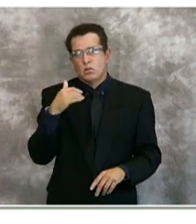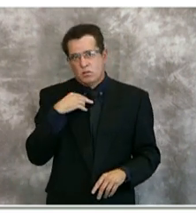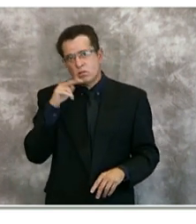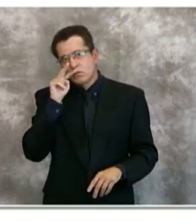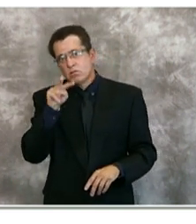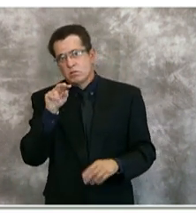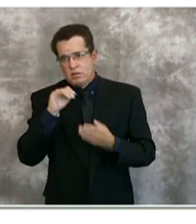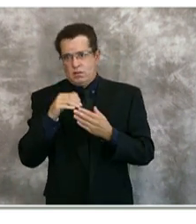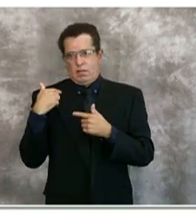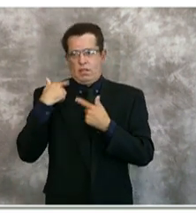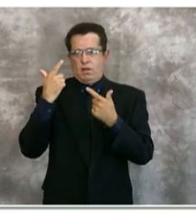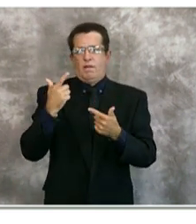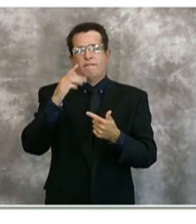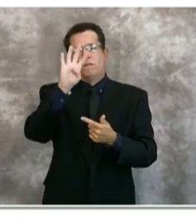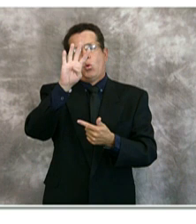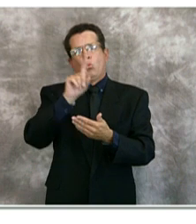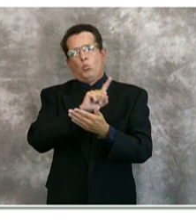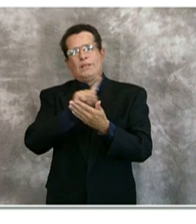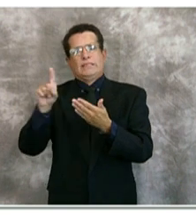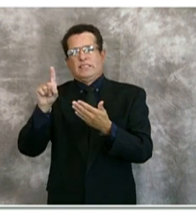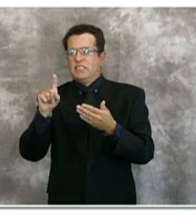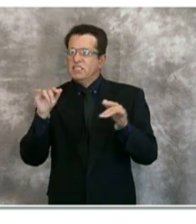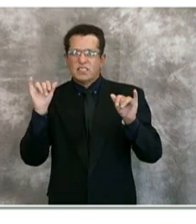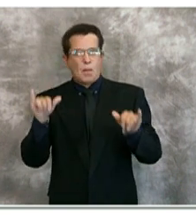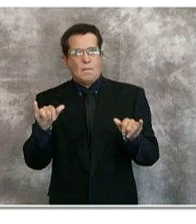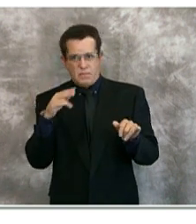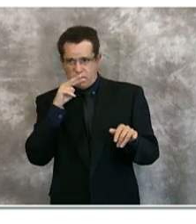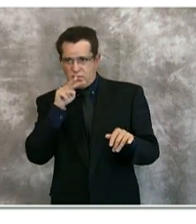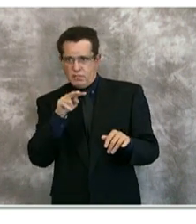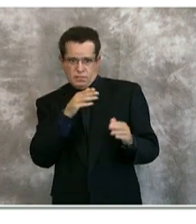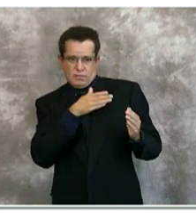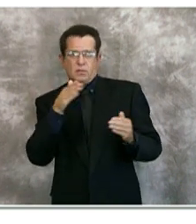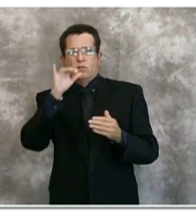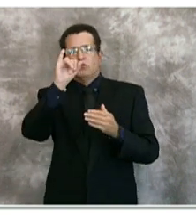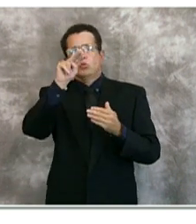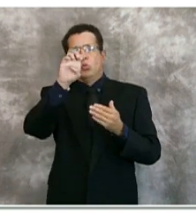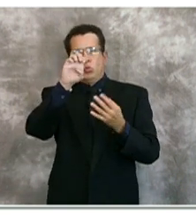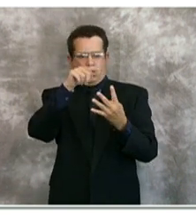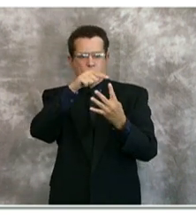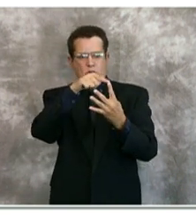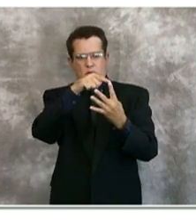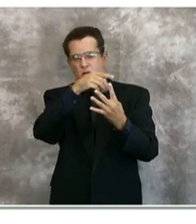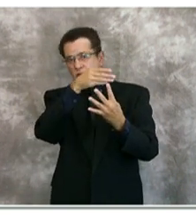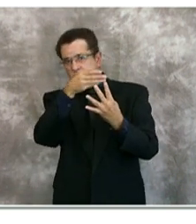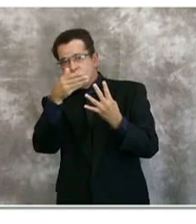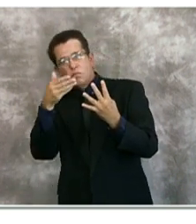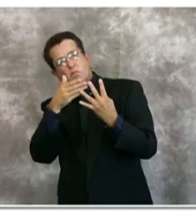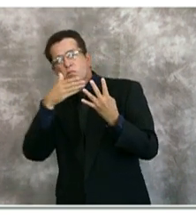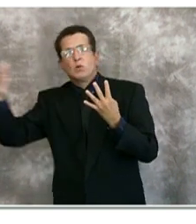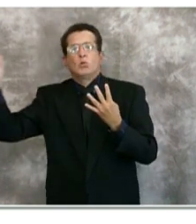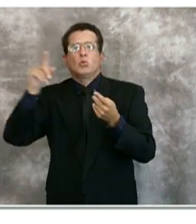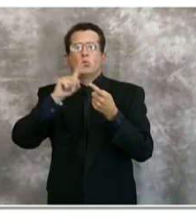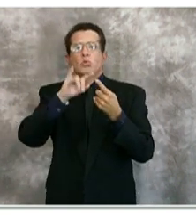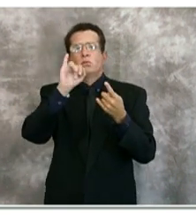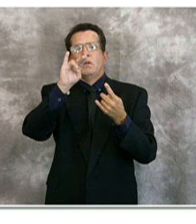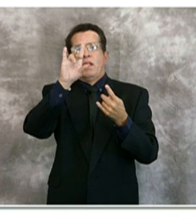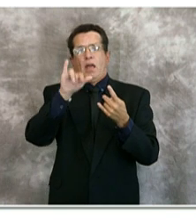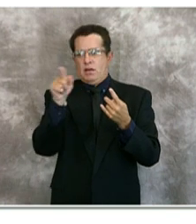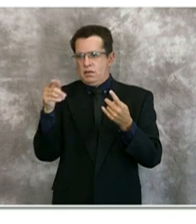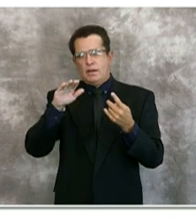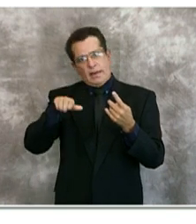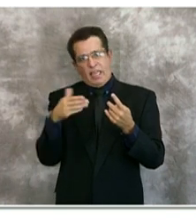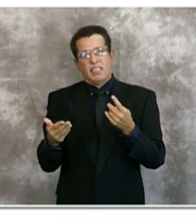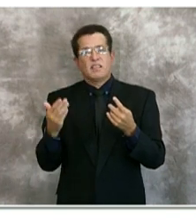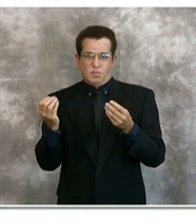the 4 weeks from mid to late June through mid-July. Deaths